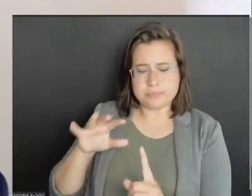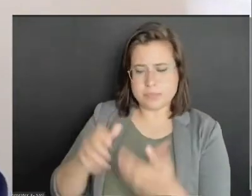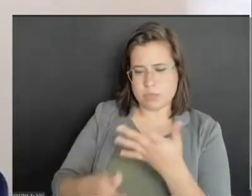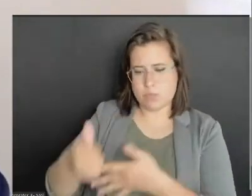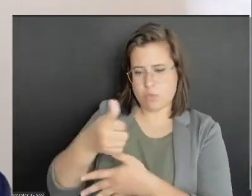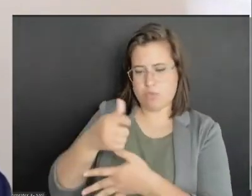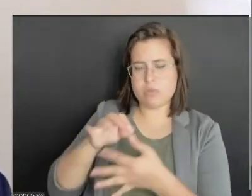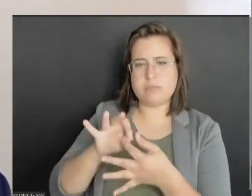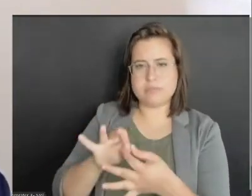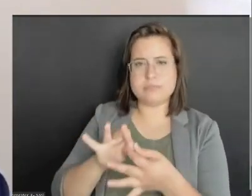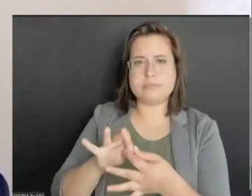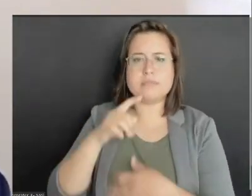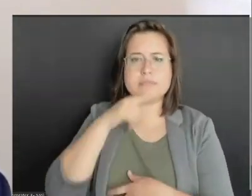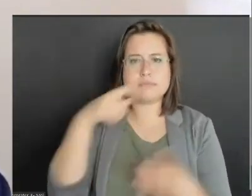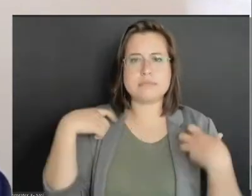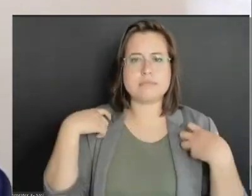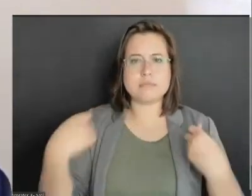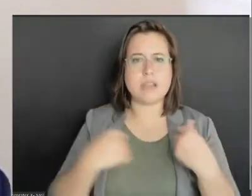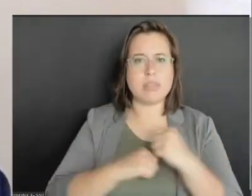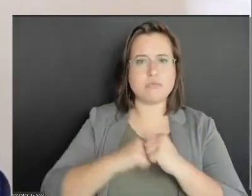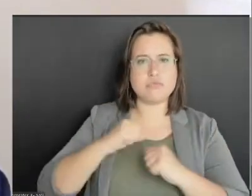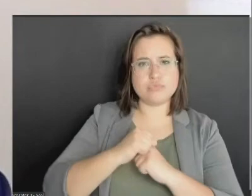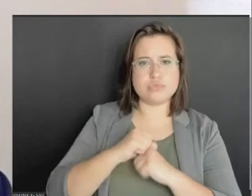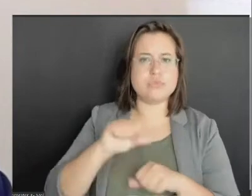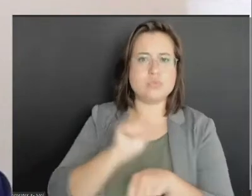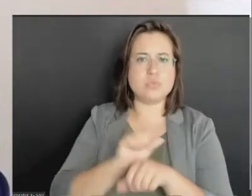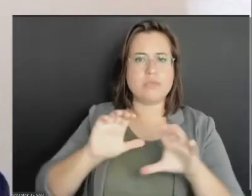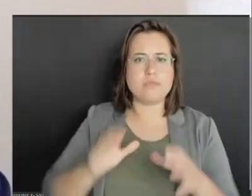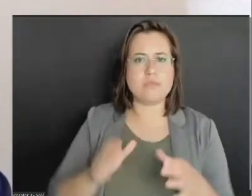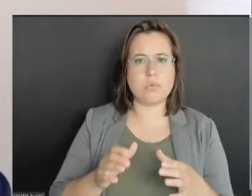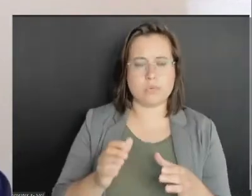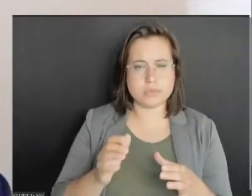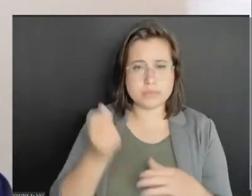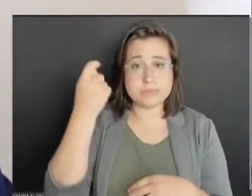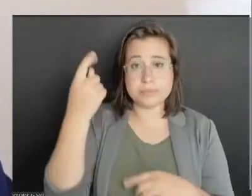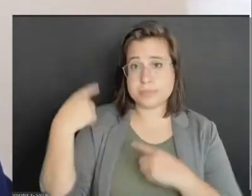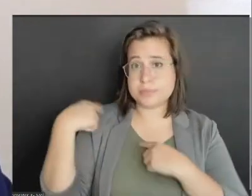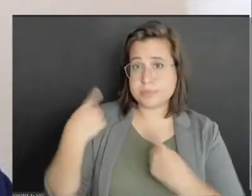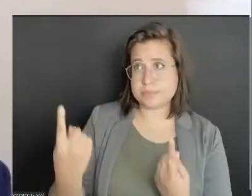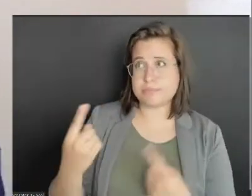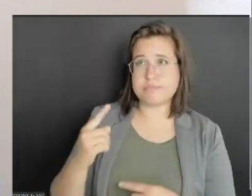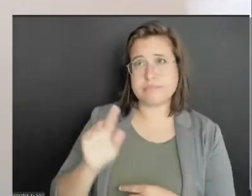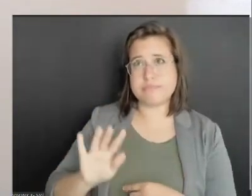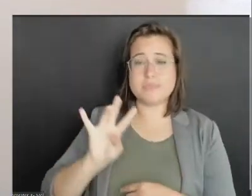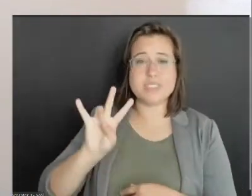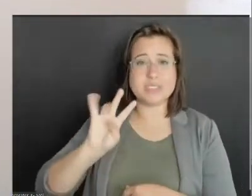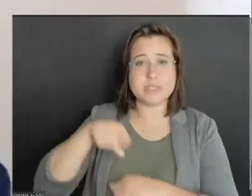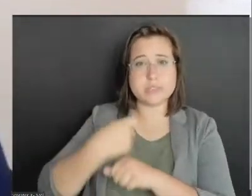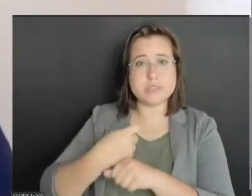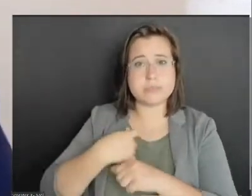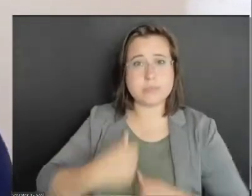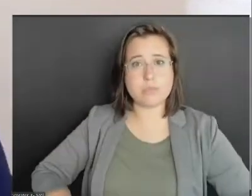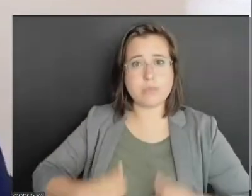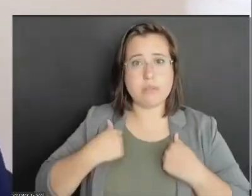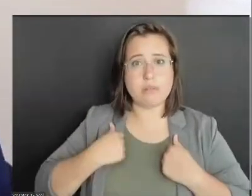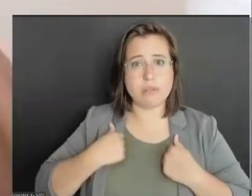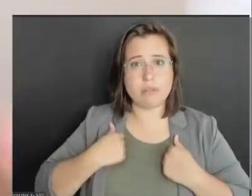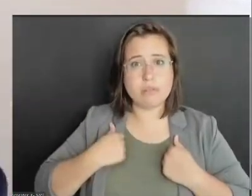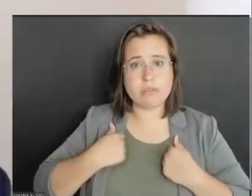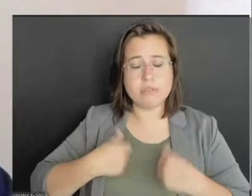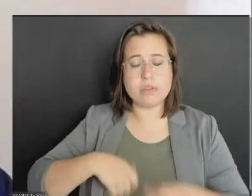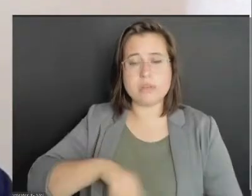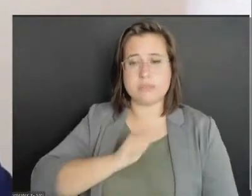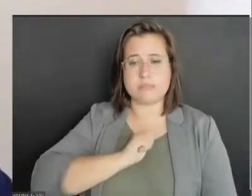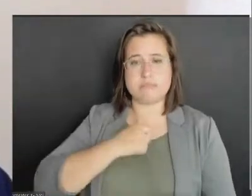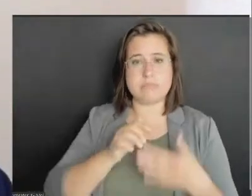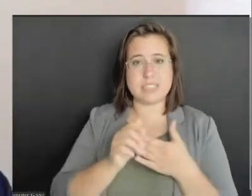health infrastructure and workforce. I have spent the past 7 years of my life, excuse me, as a